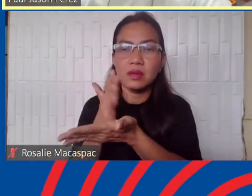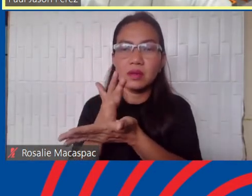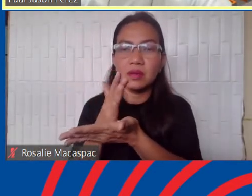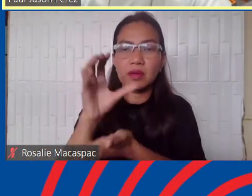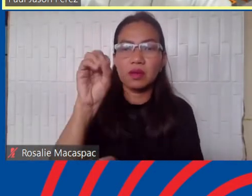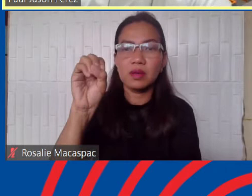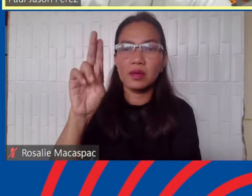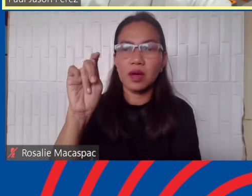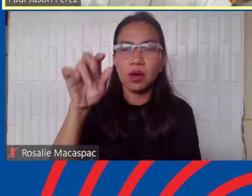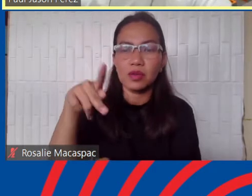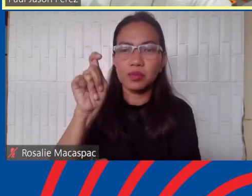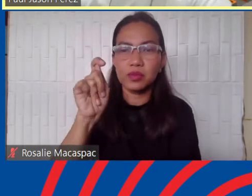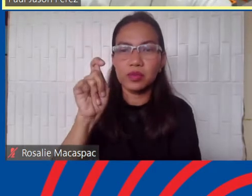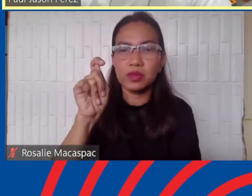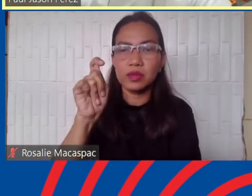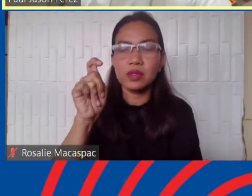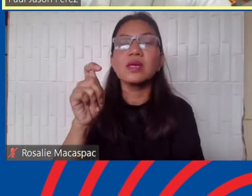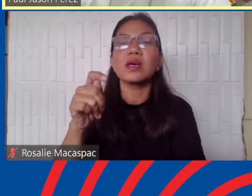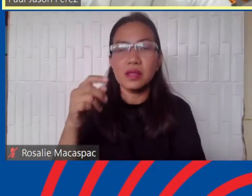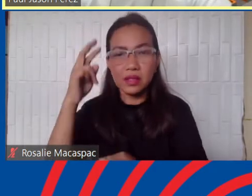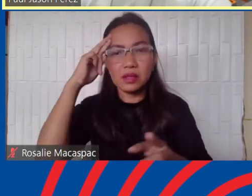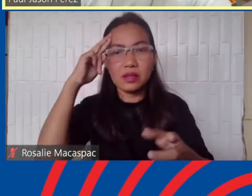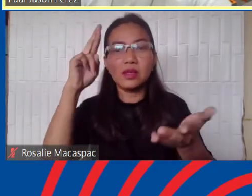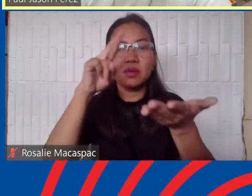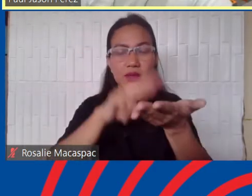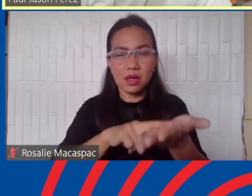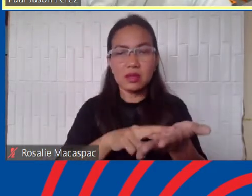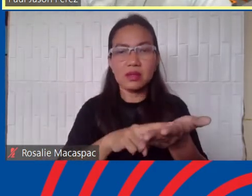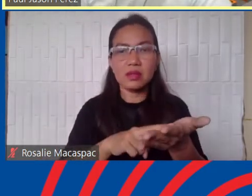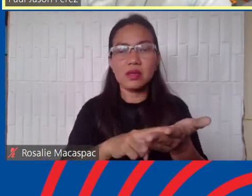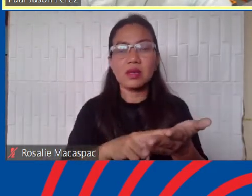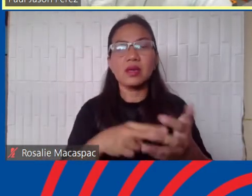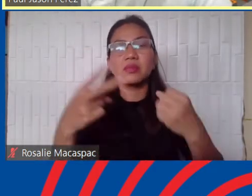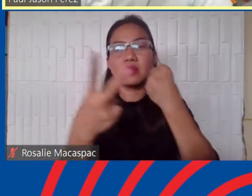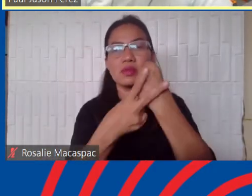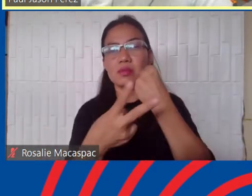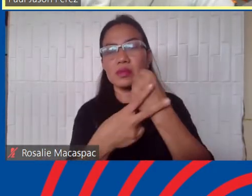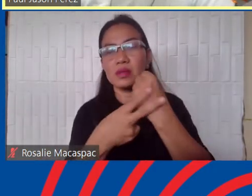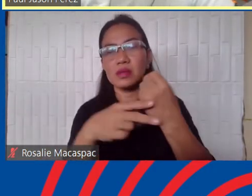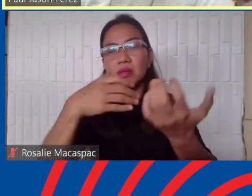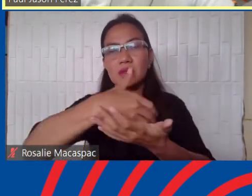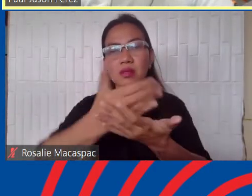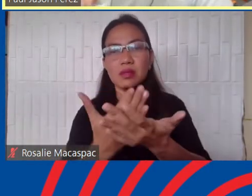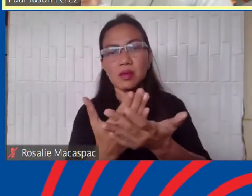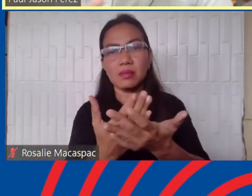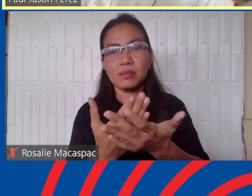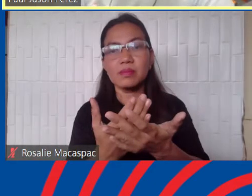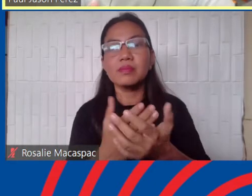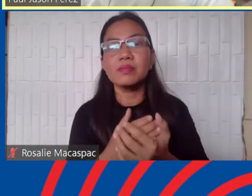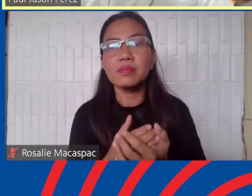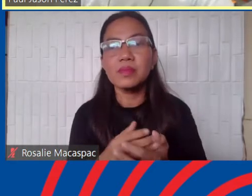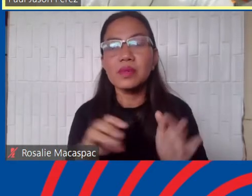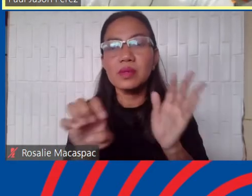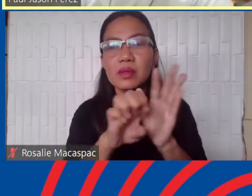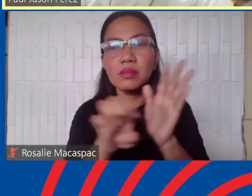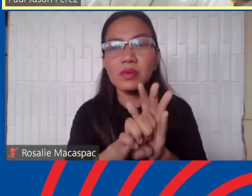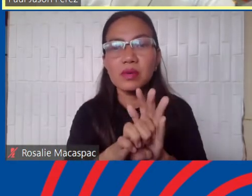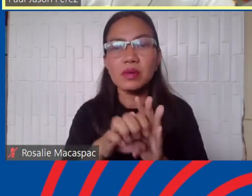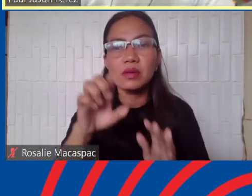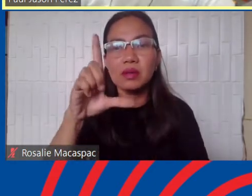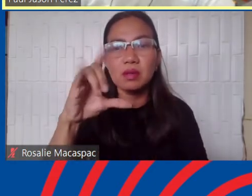but at the same time recognizing and preserving some of the rights. Like for example, if you license your